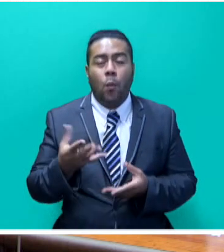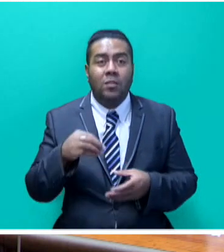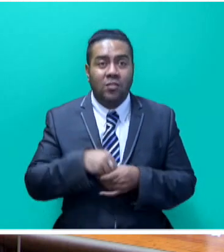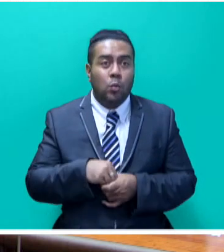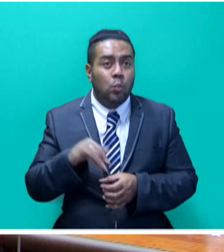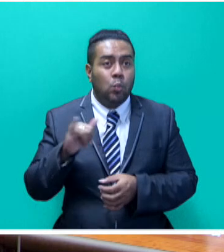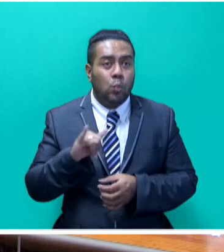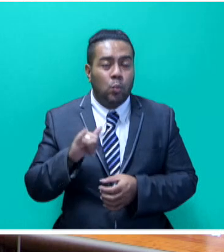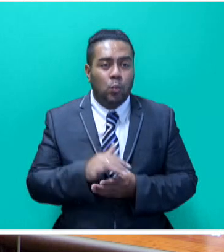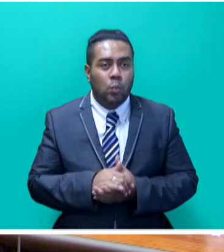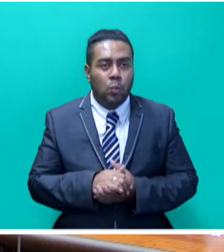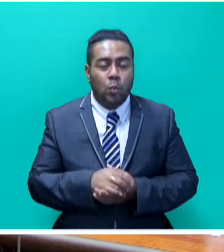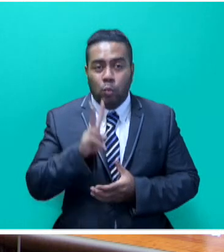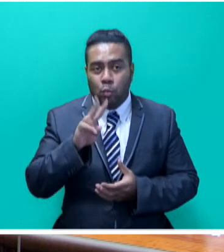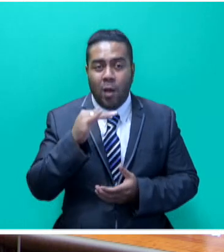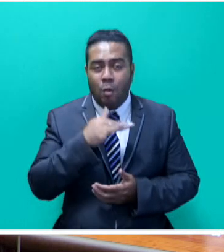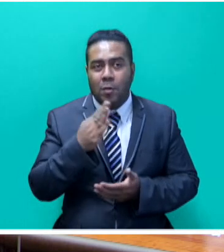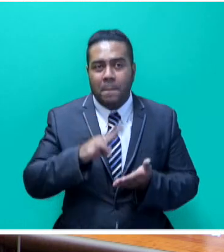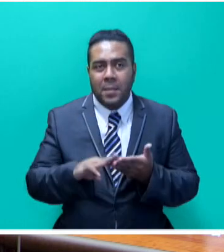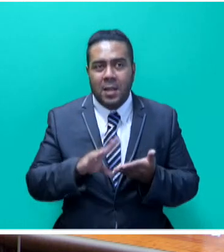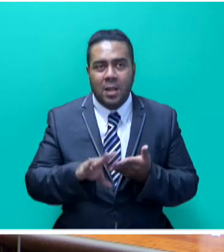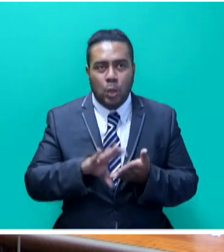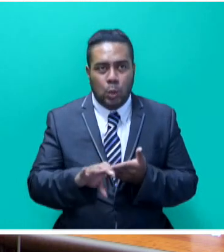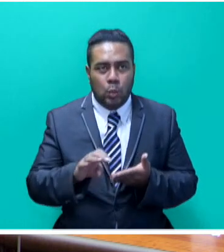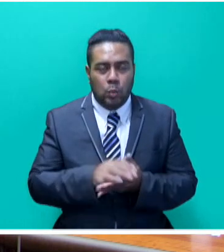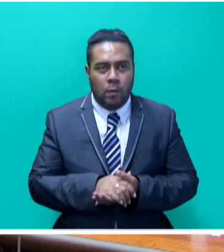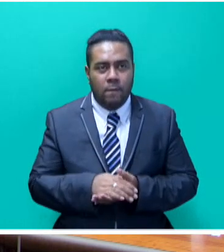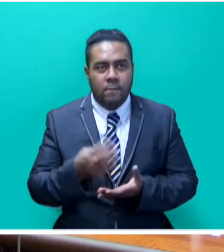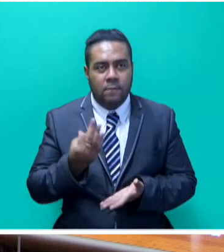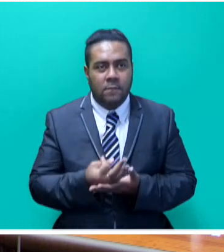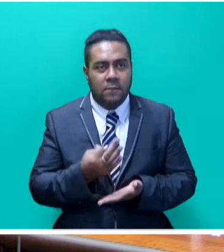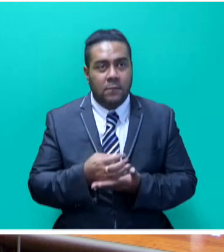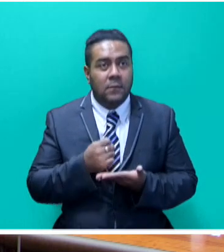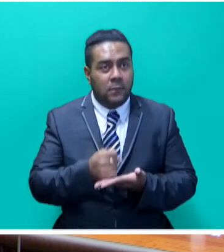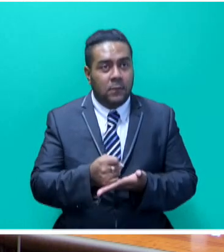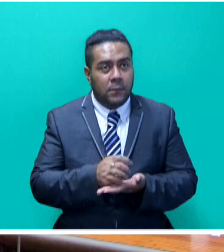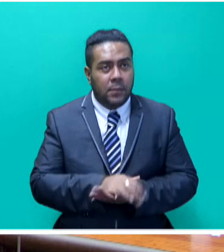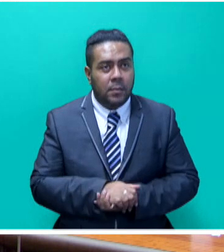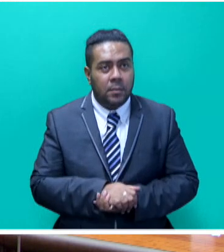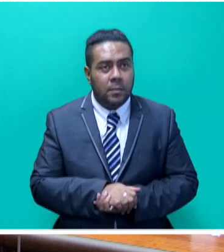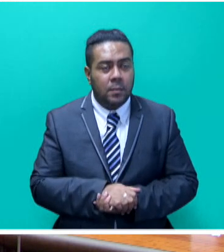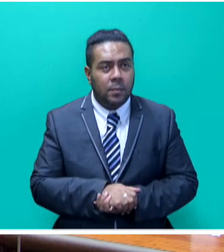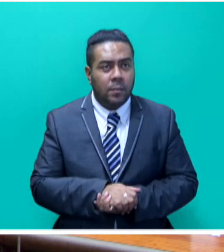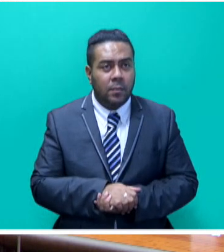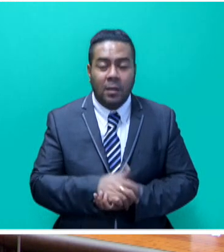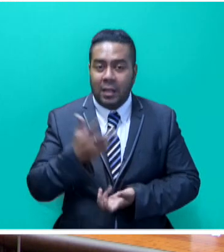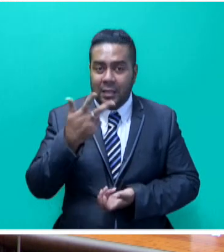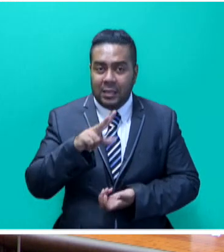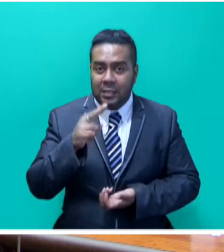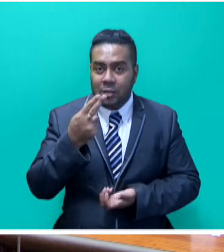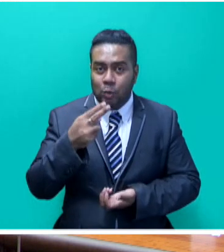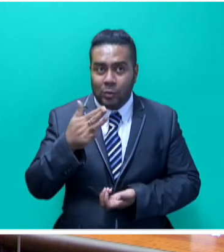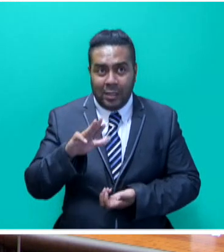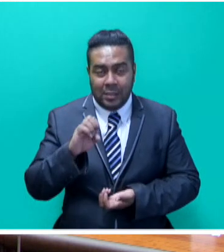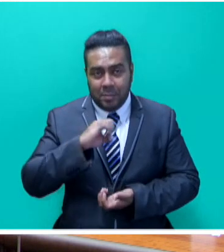includes $200 million worth of financing support for businesses, guaranteeing loans between 80 to 90% for